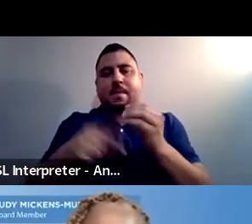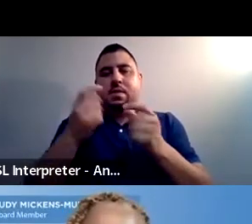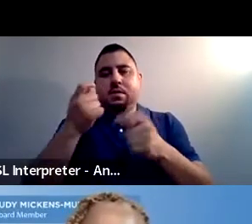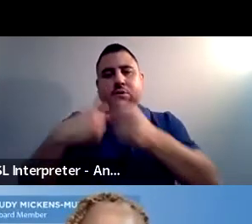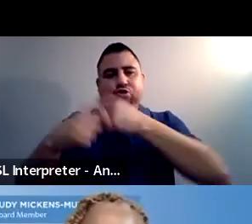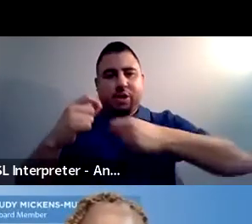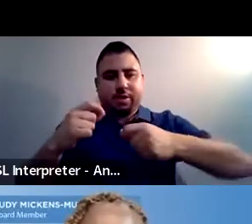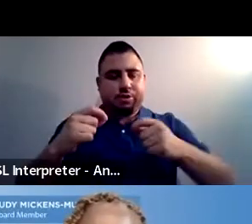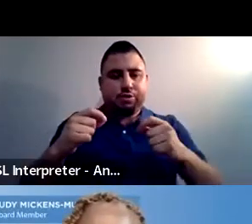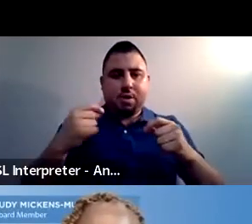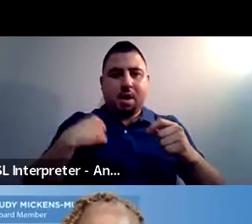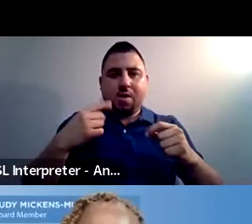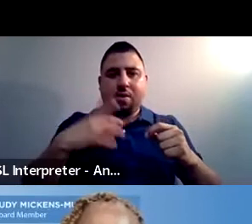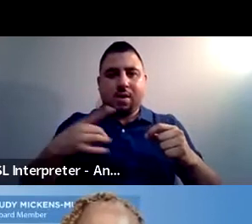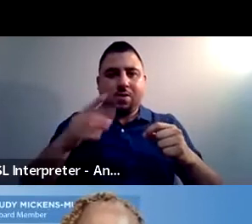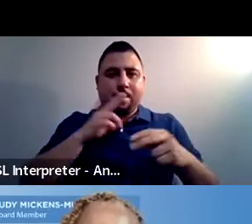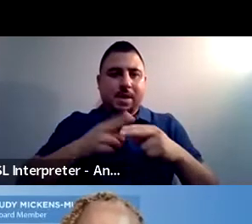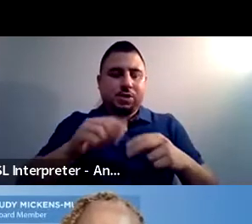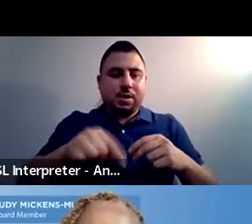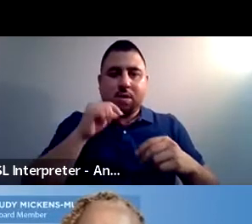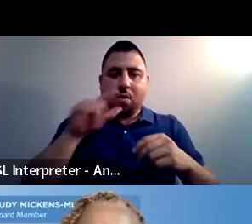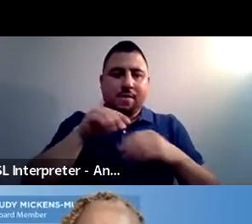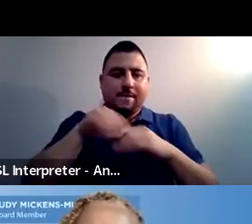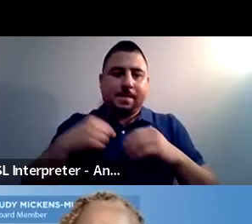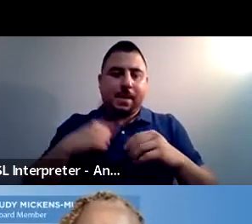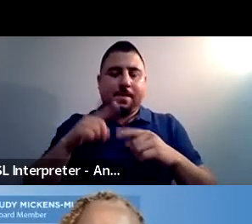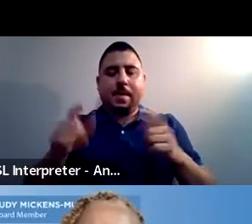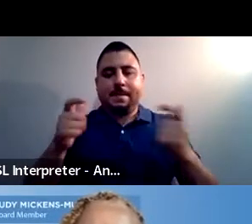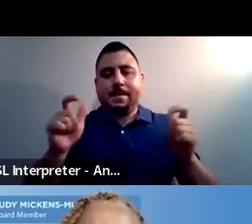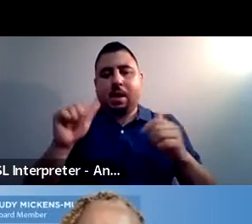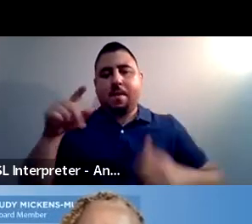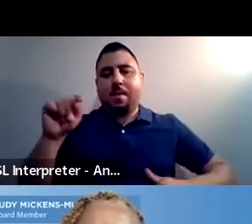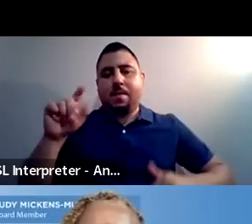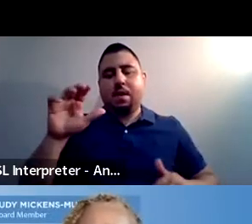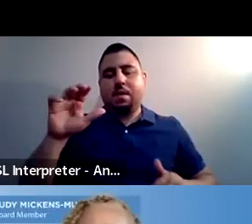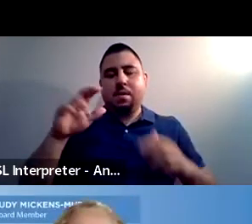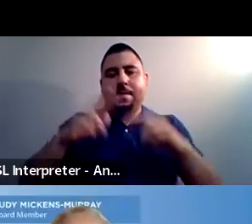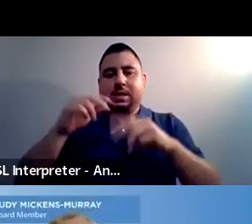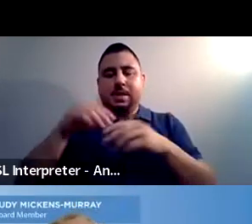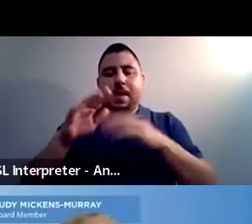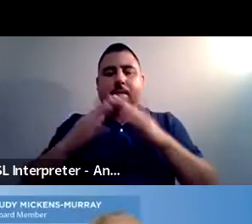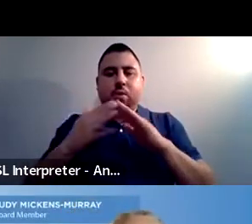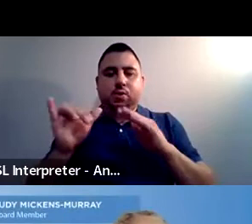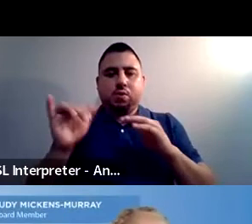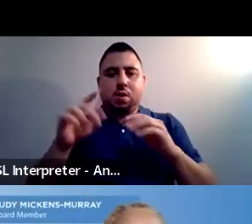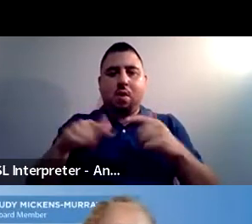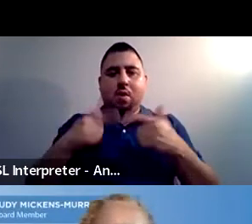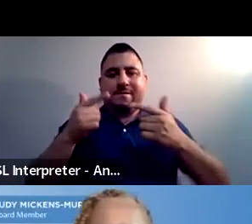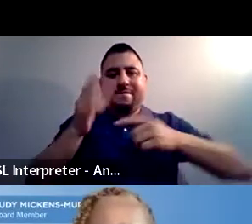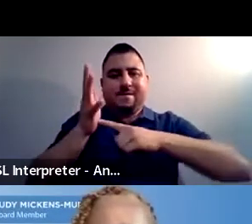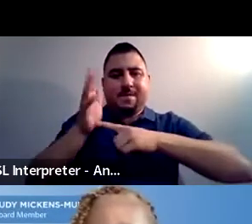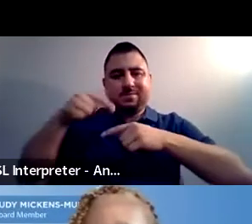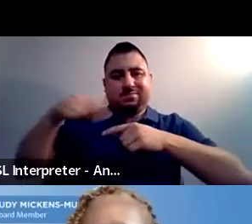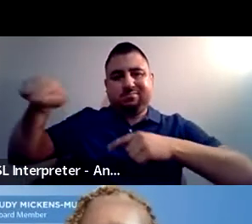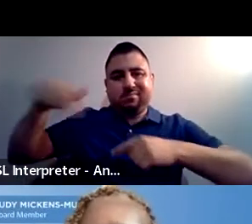changes. I would like to mention that this will not only affect me, but a big apartment complex that is within my community. They all live within 5 minutes